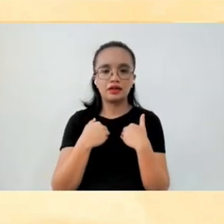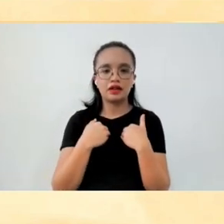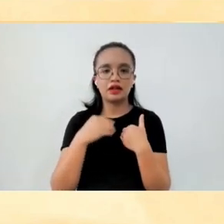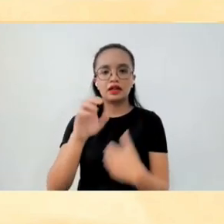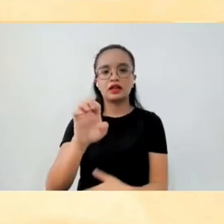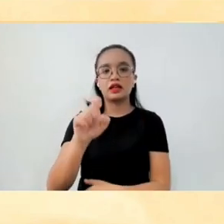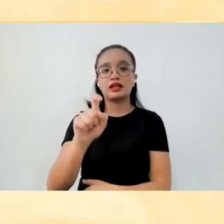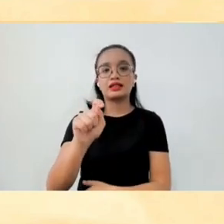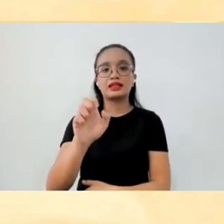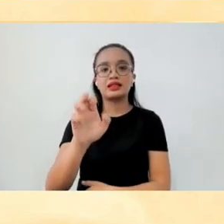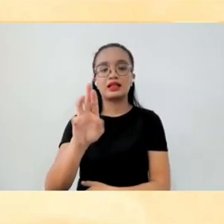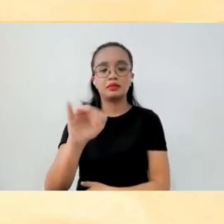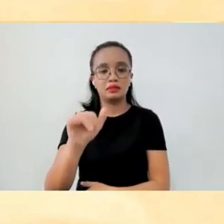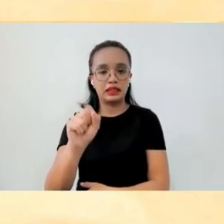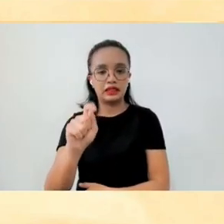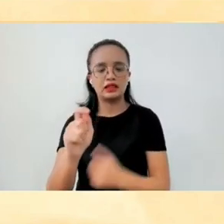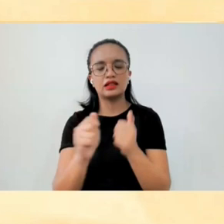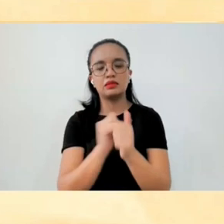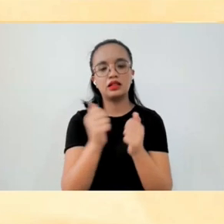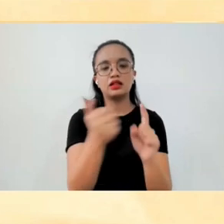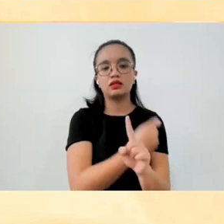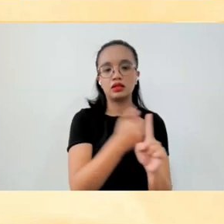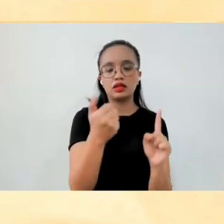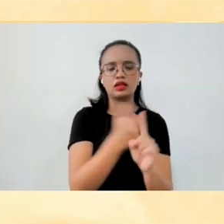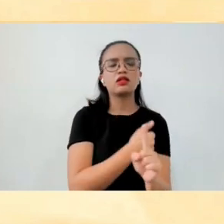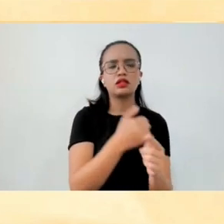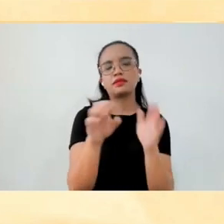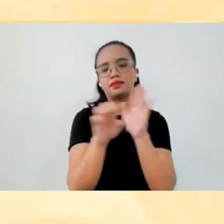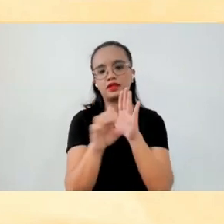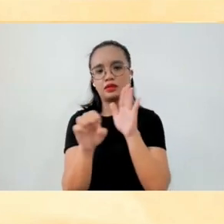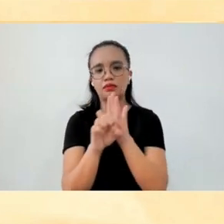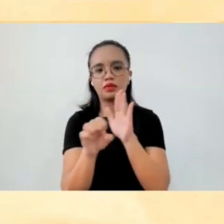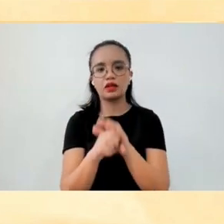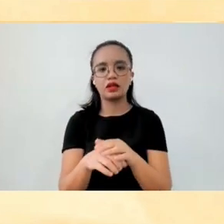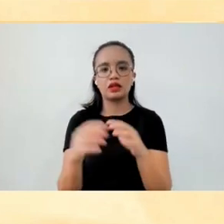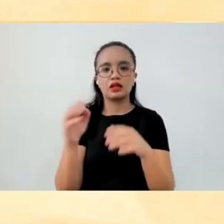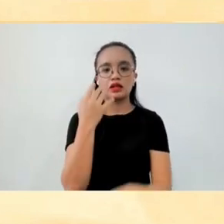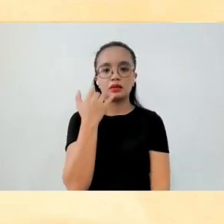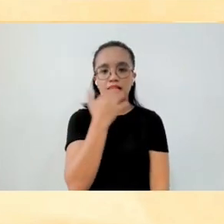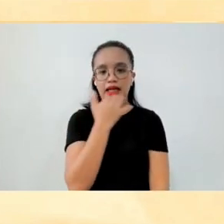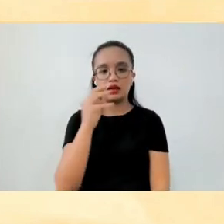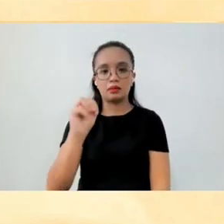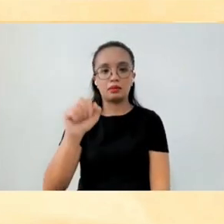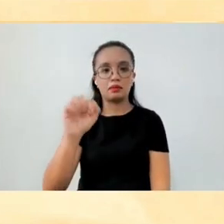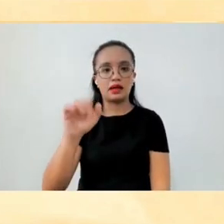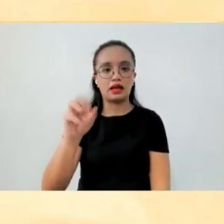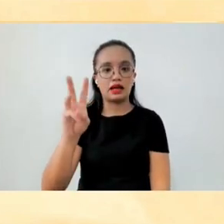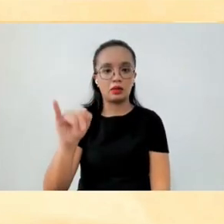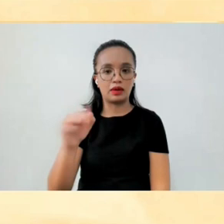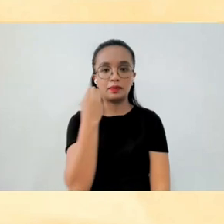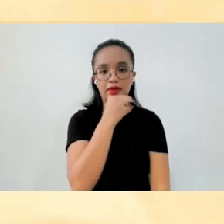still hounds some parts of the region. For example, the siege of Marawi City and reported presence